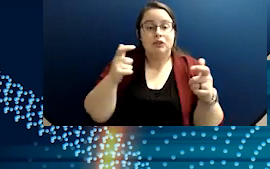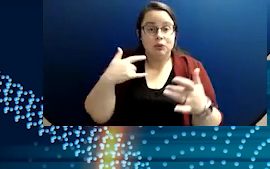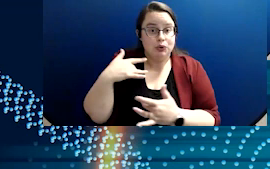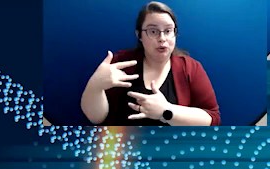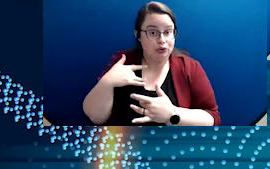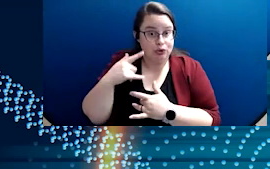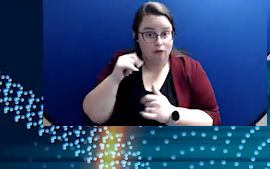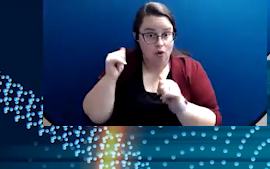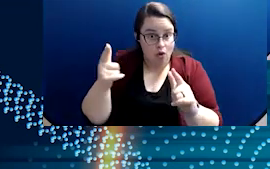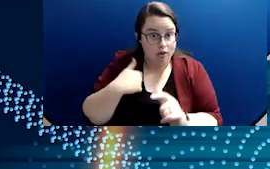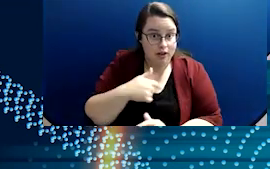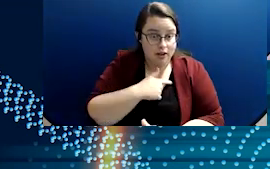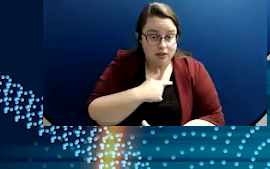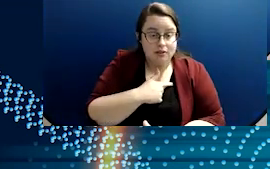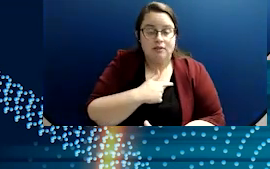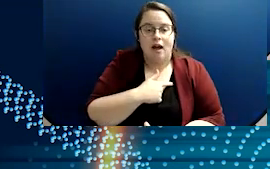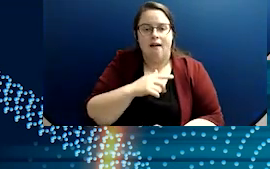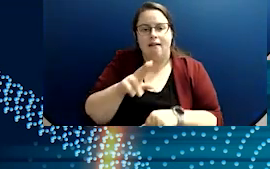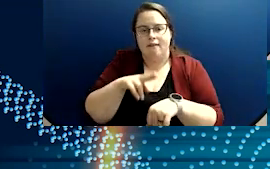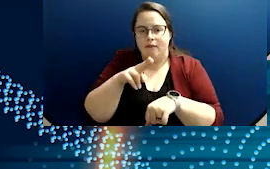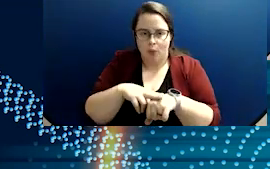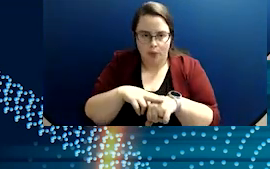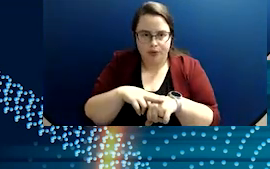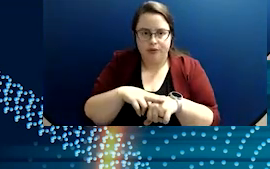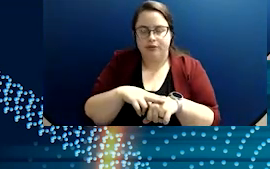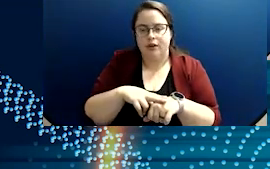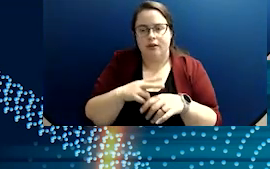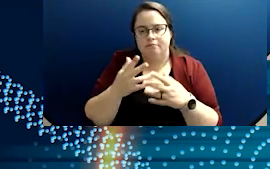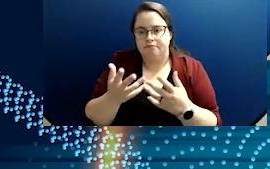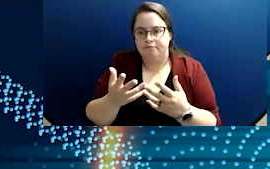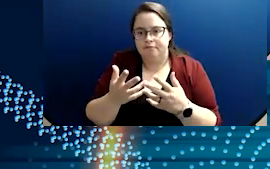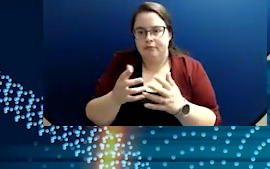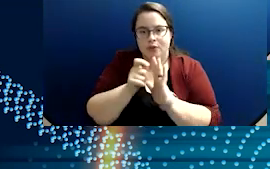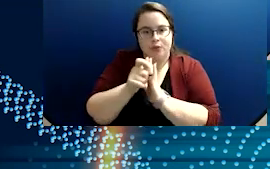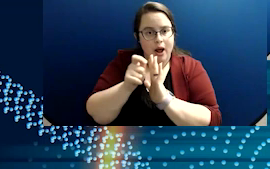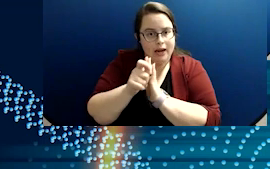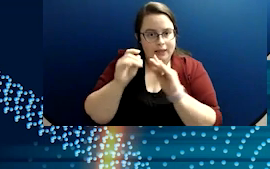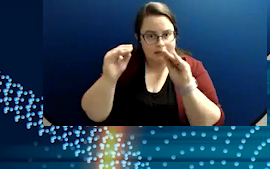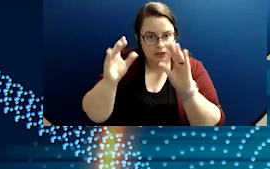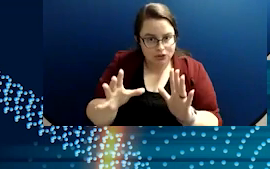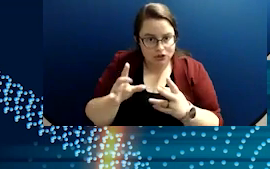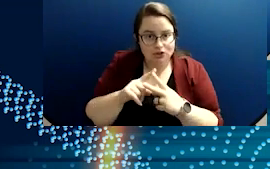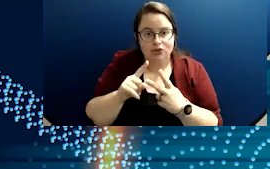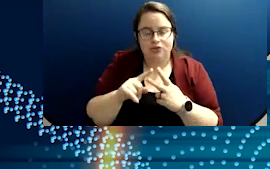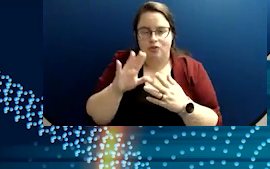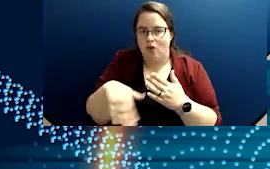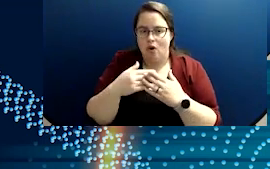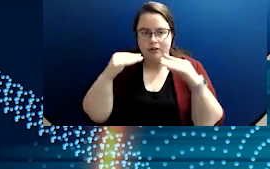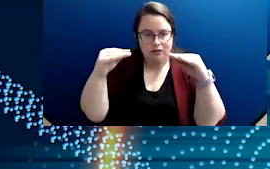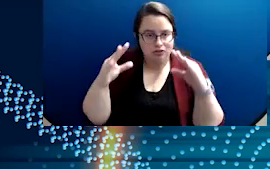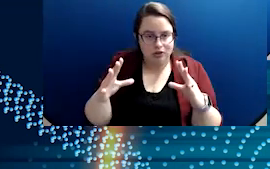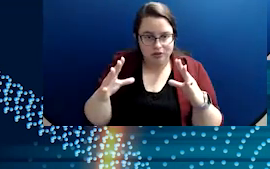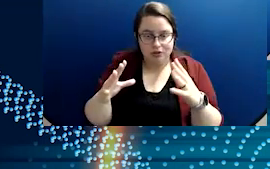all of us. And of course, as writing teachers, Right. for all instructors,